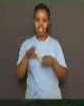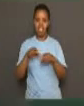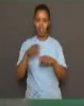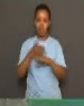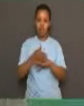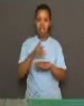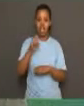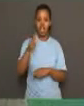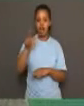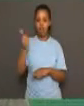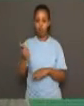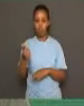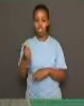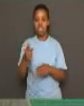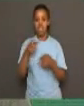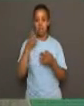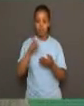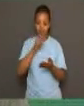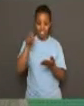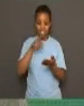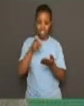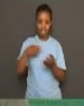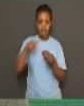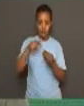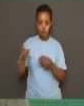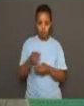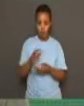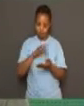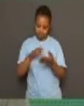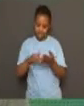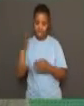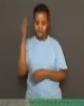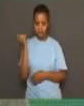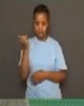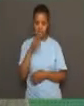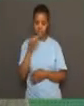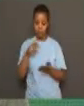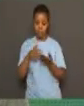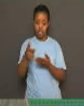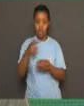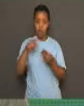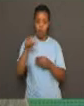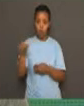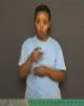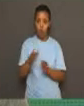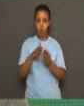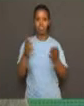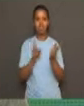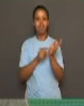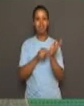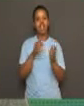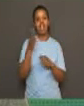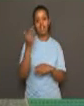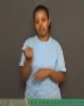Islands. After his time on the islands, he published a book in